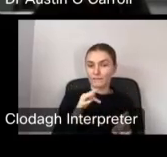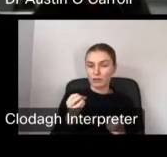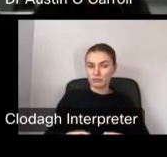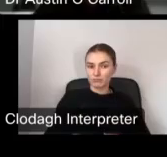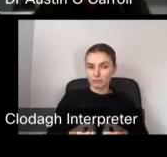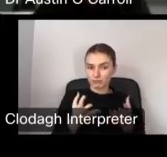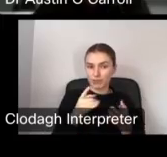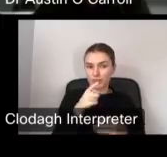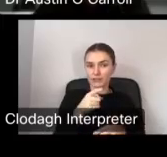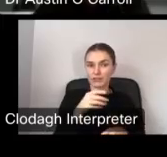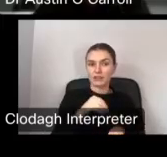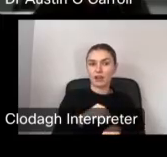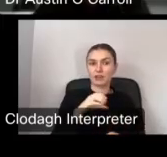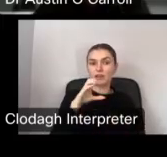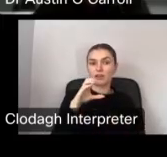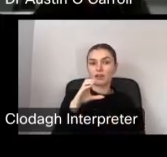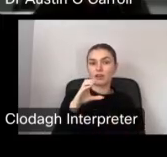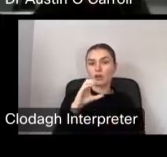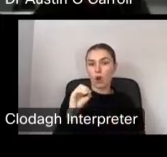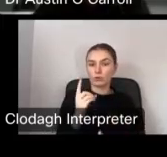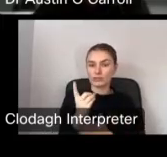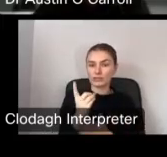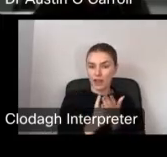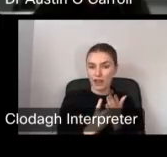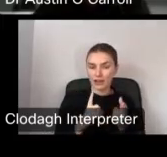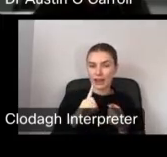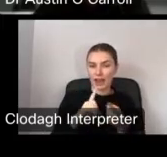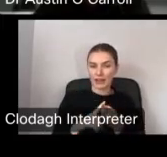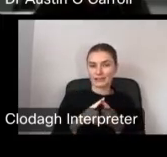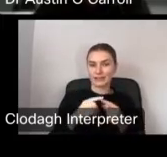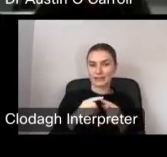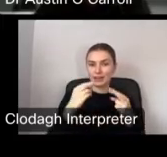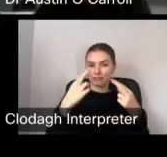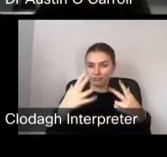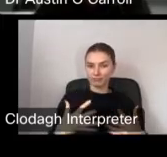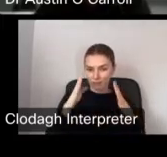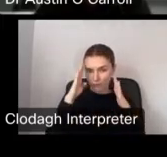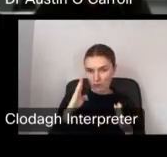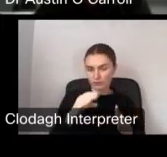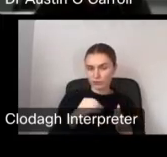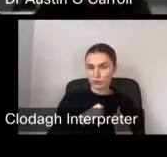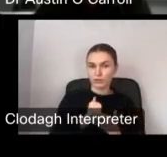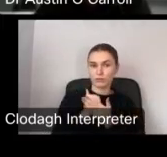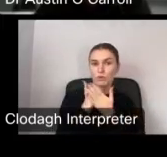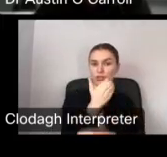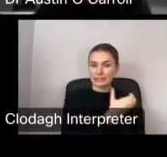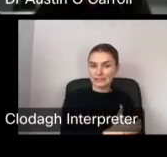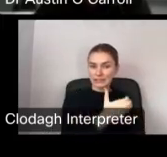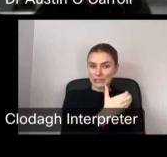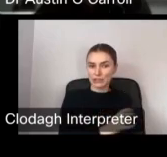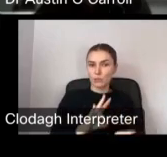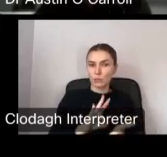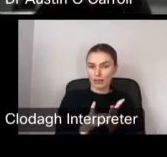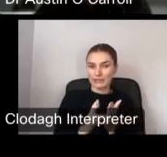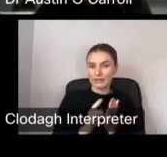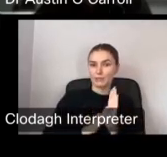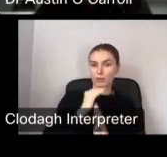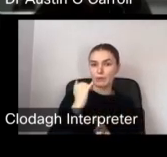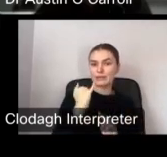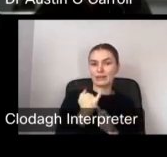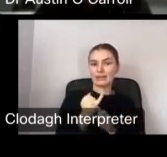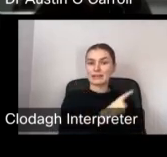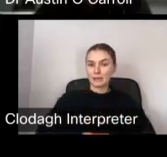it's on co-designing an outcomes-focused monitoring system to support continuous quality improvement in disability